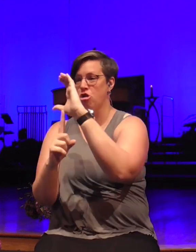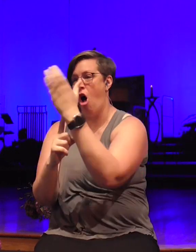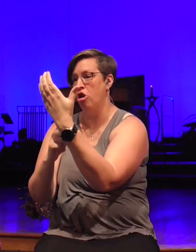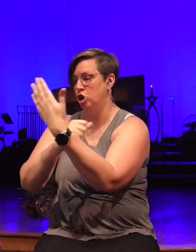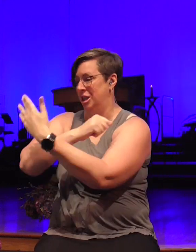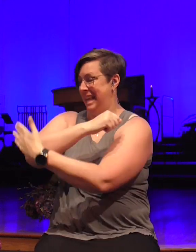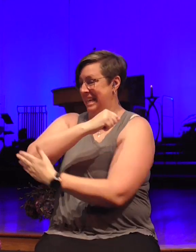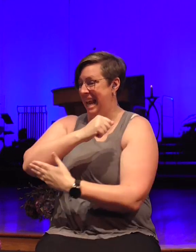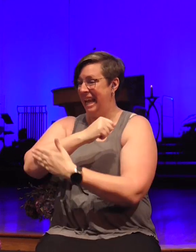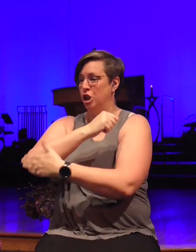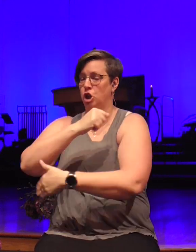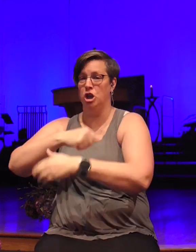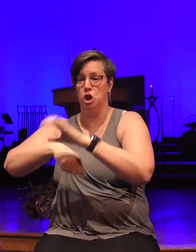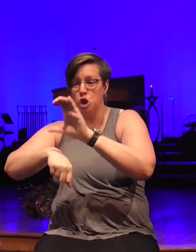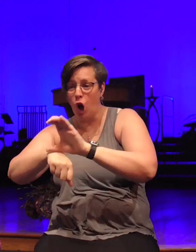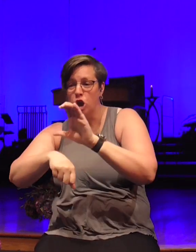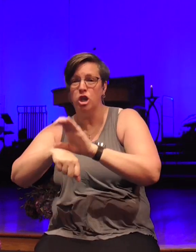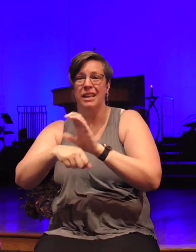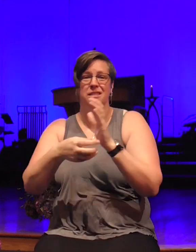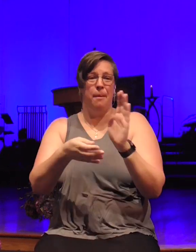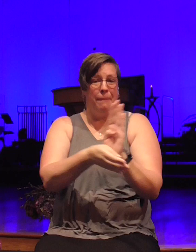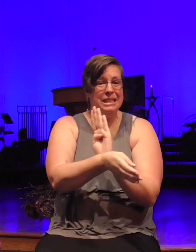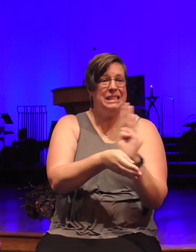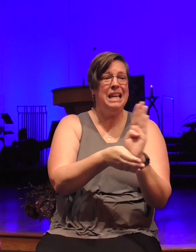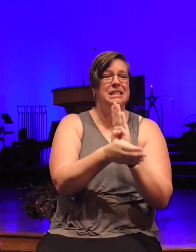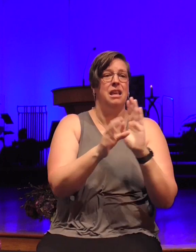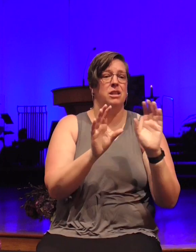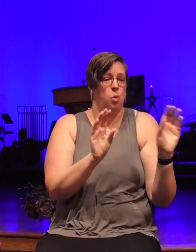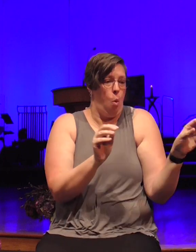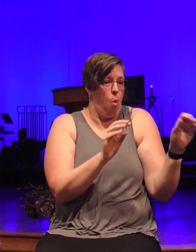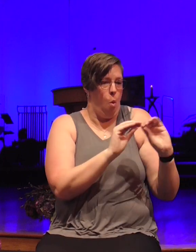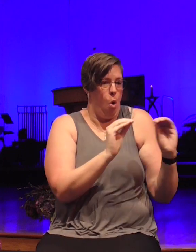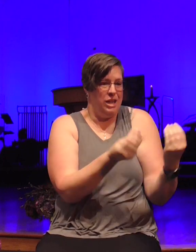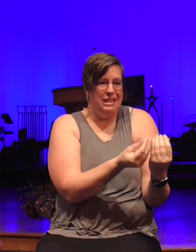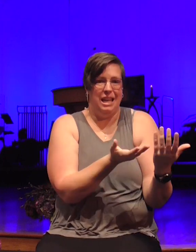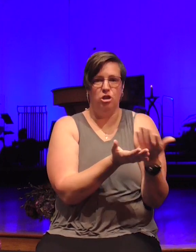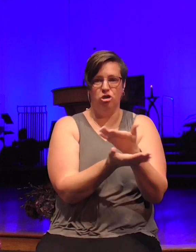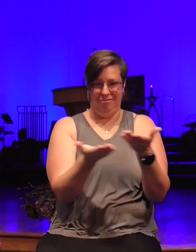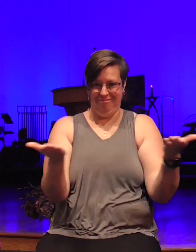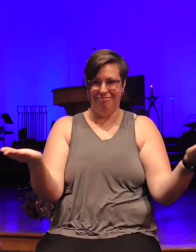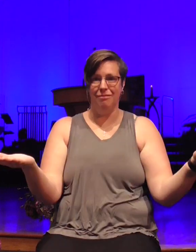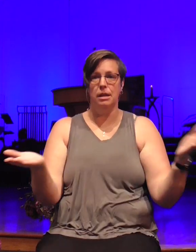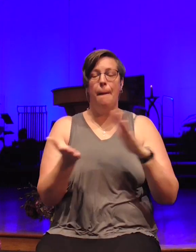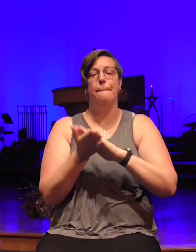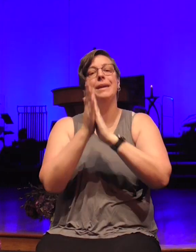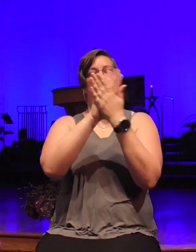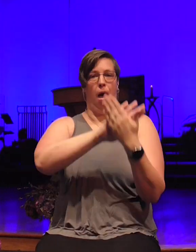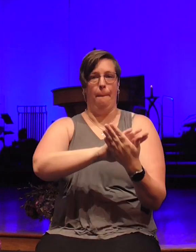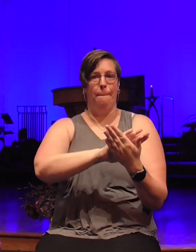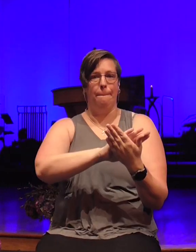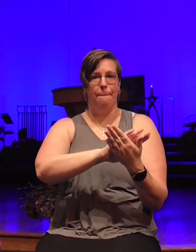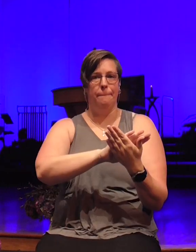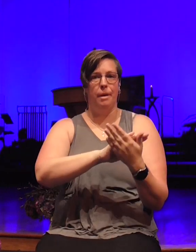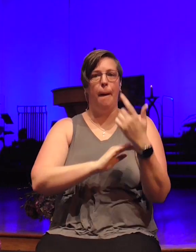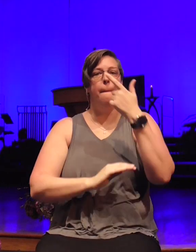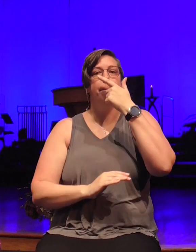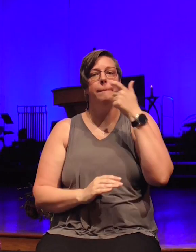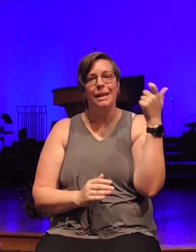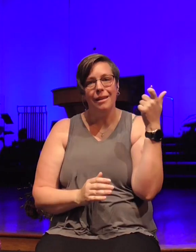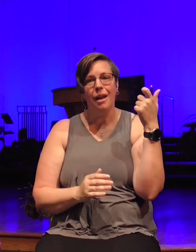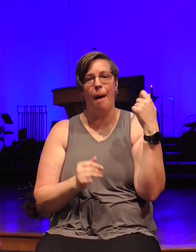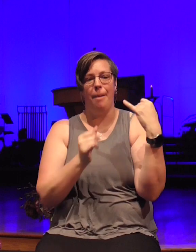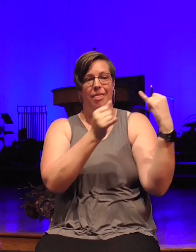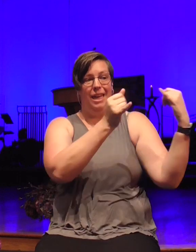nations, churches, companies, organizations become what they become. It's through the individual